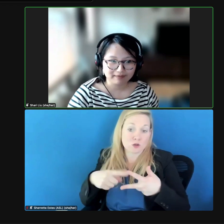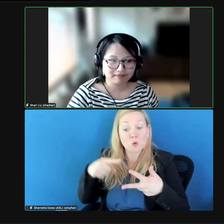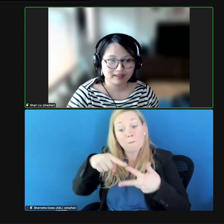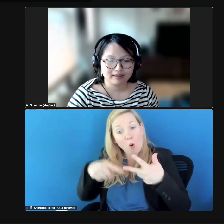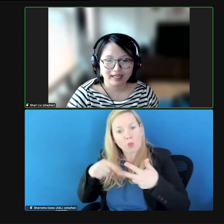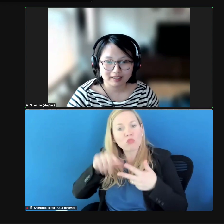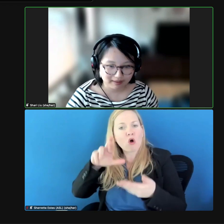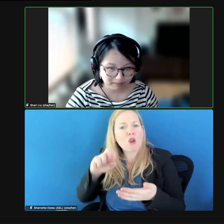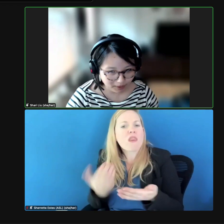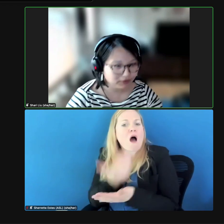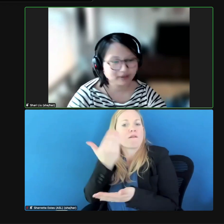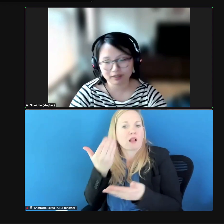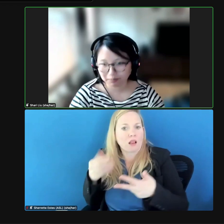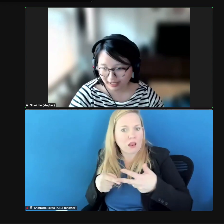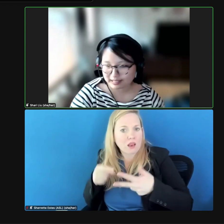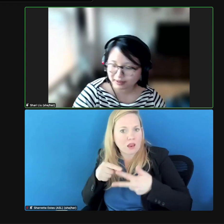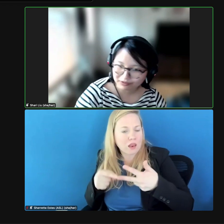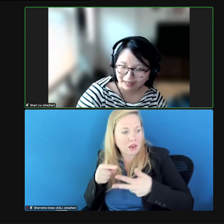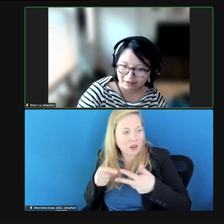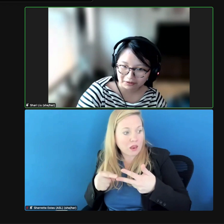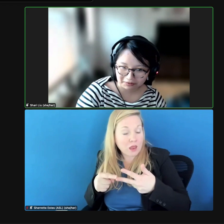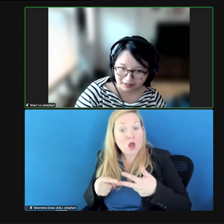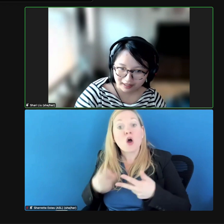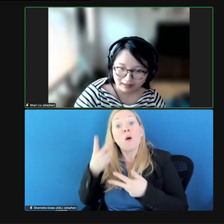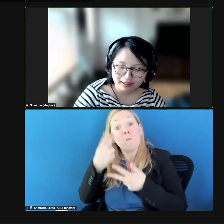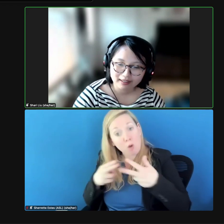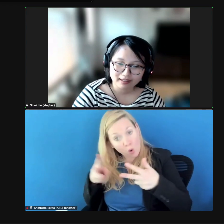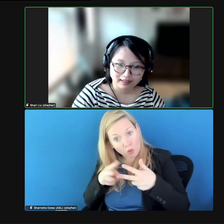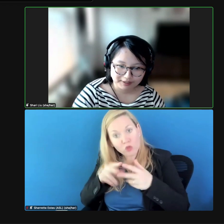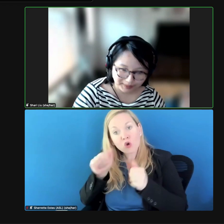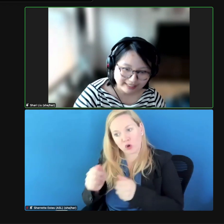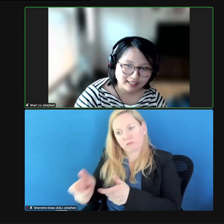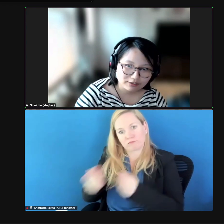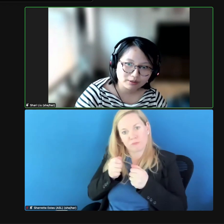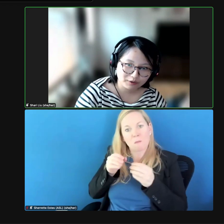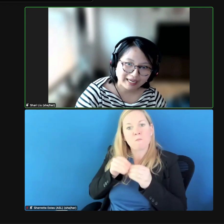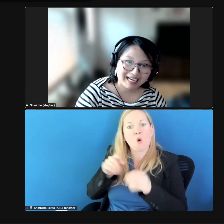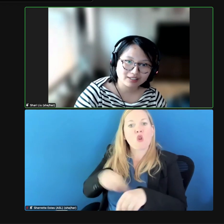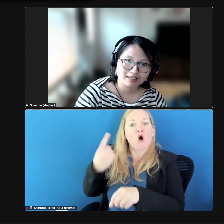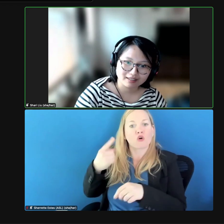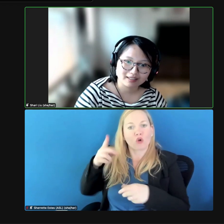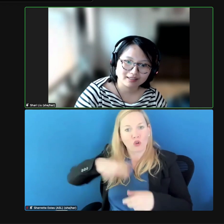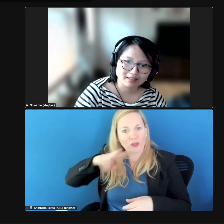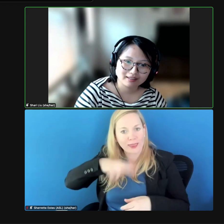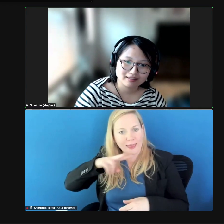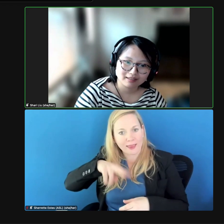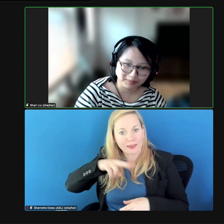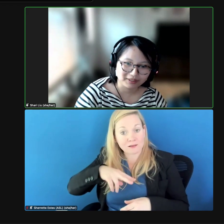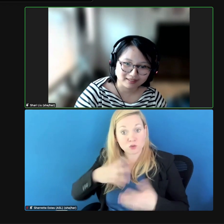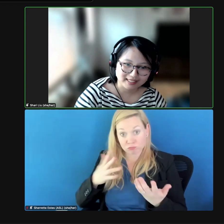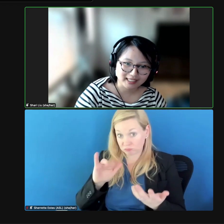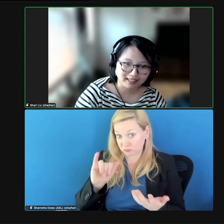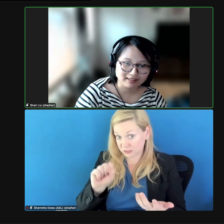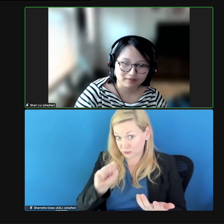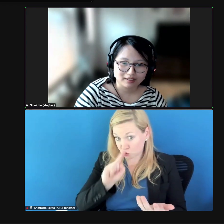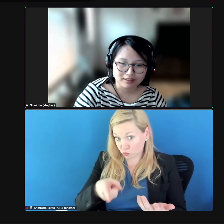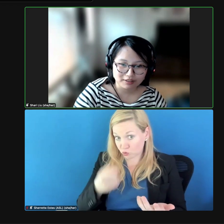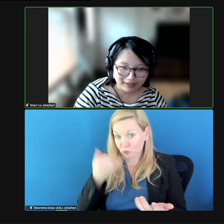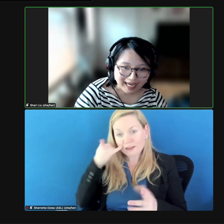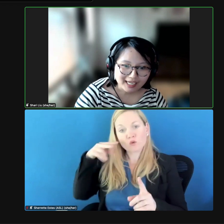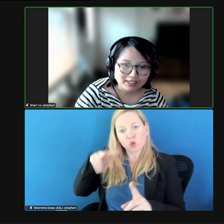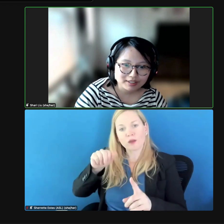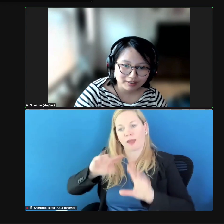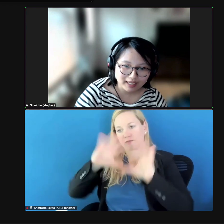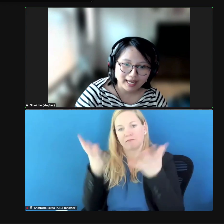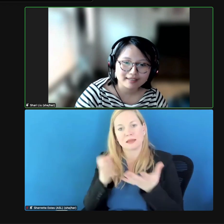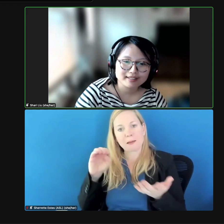some way, and both could plausibly drive longer looking. So is that true if you actually look at the empirical data? So